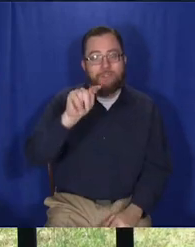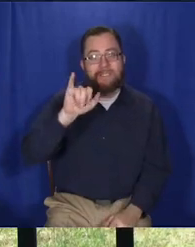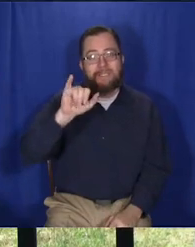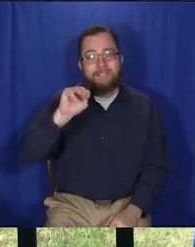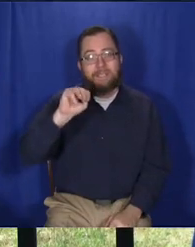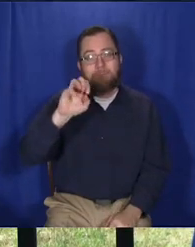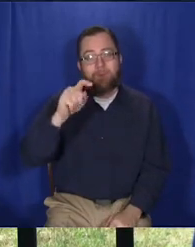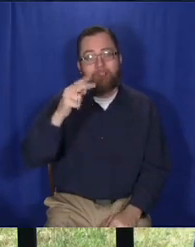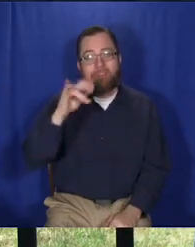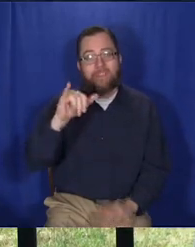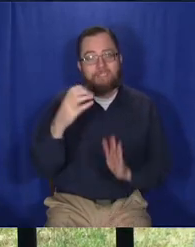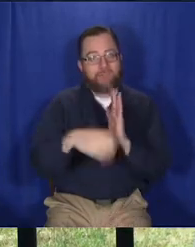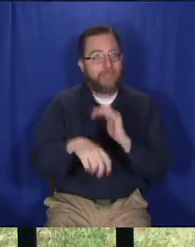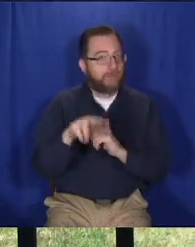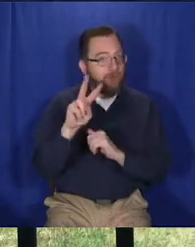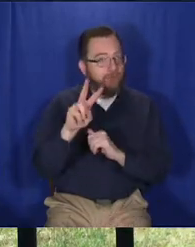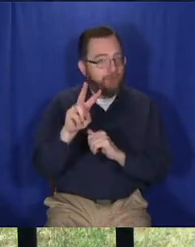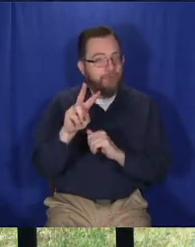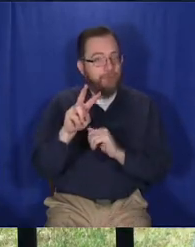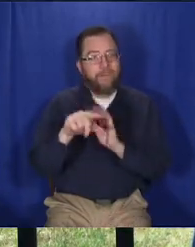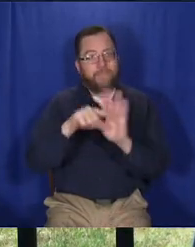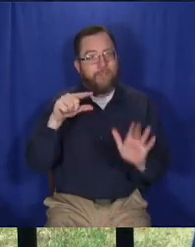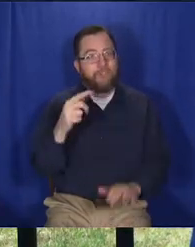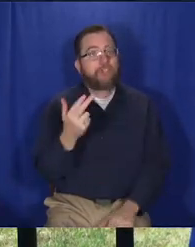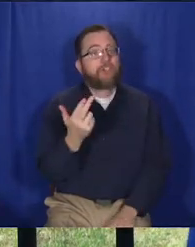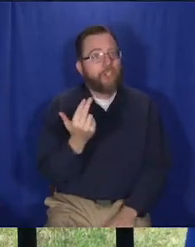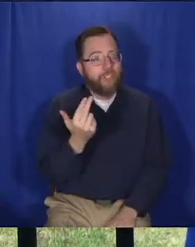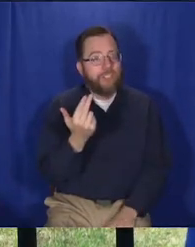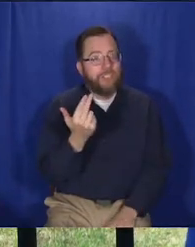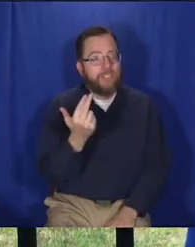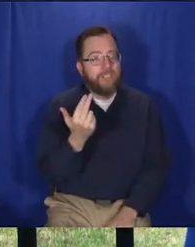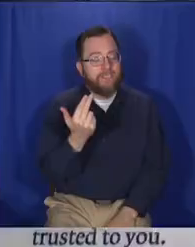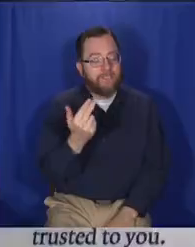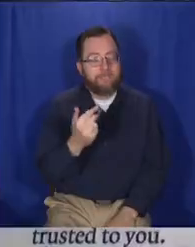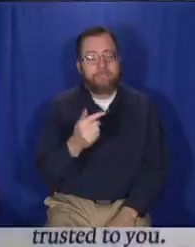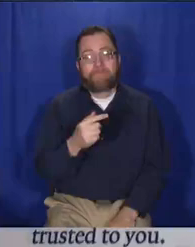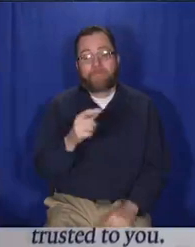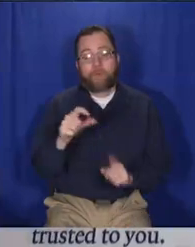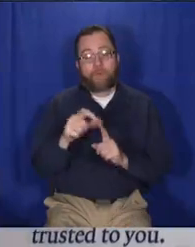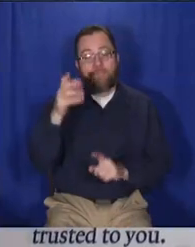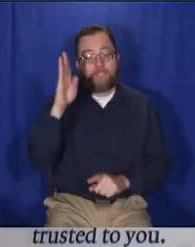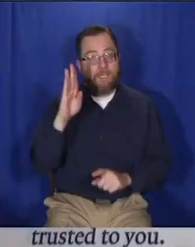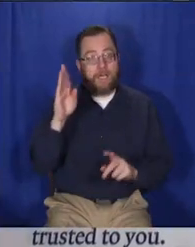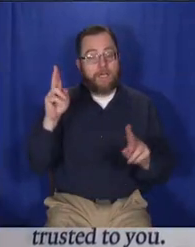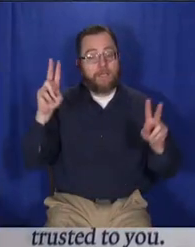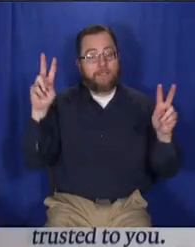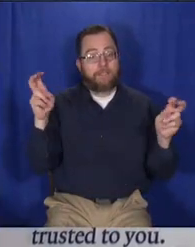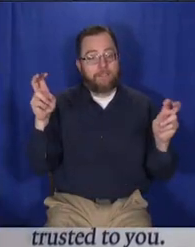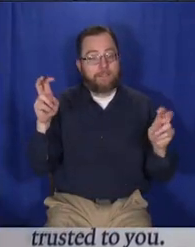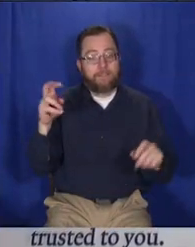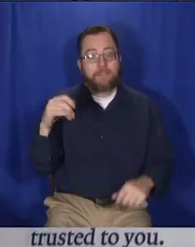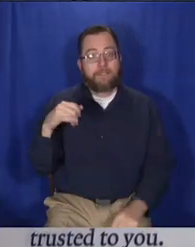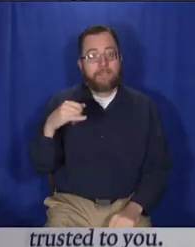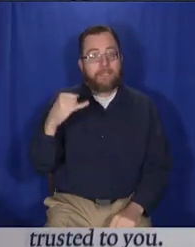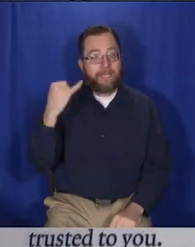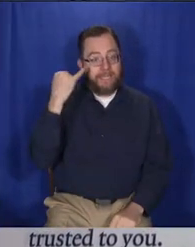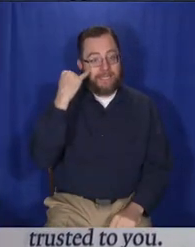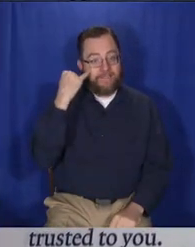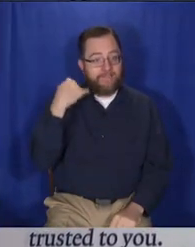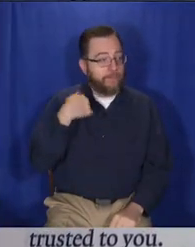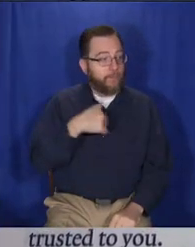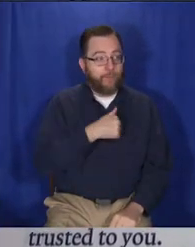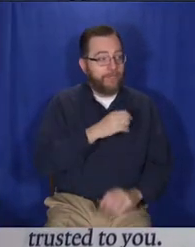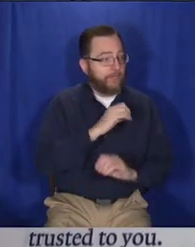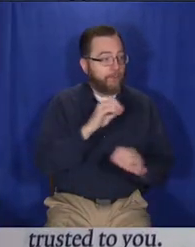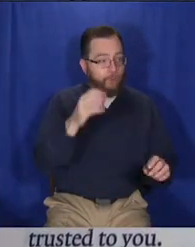2, and let me read verse 13 to you now. And remember, this is the word of God. "If we are faithless, he remains faithful, for